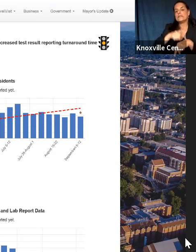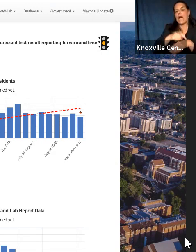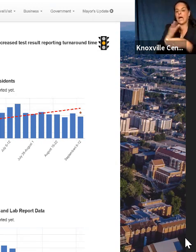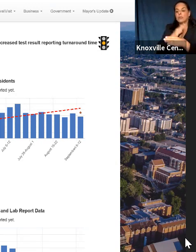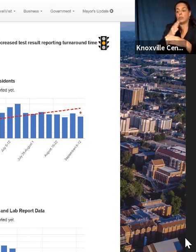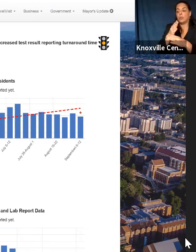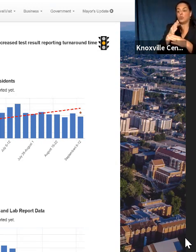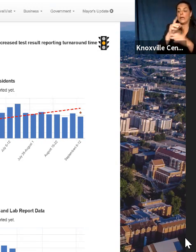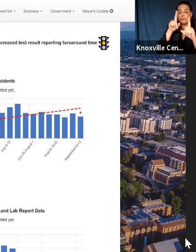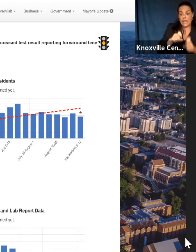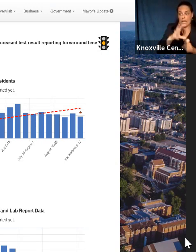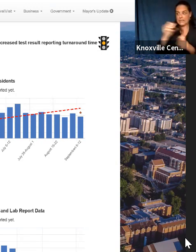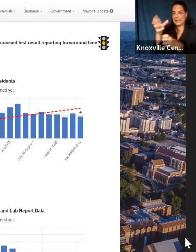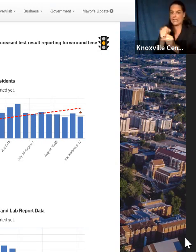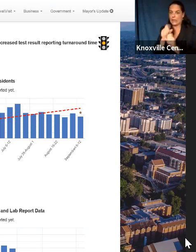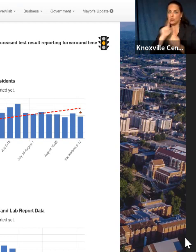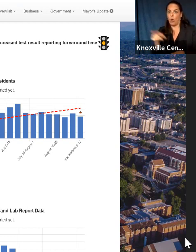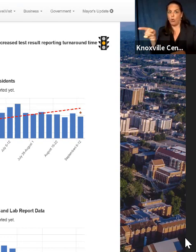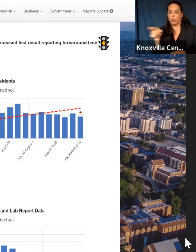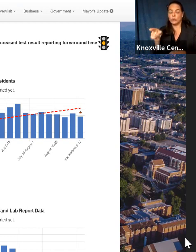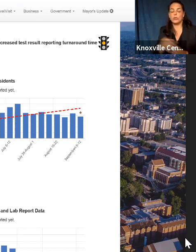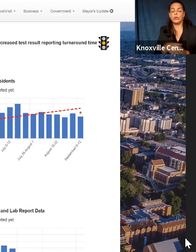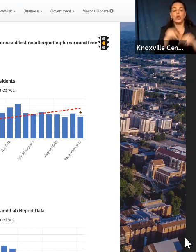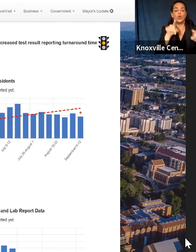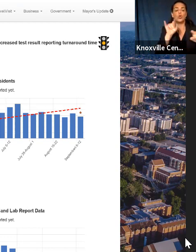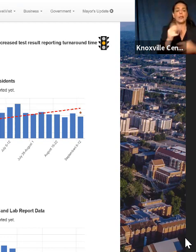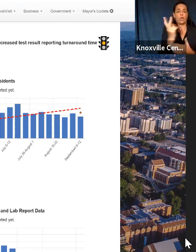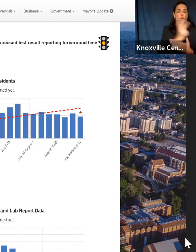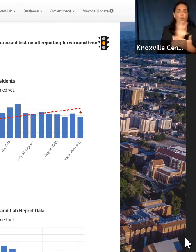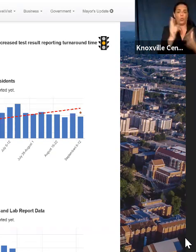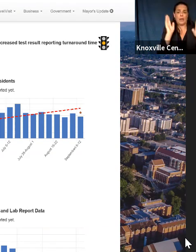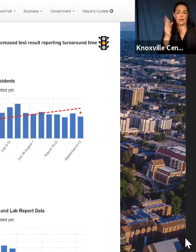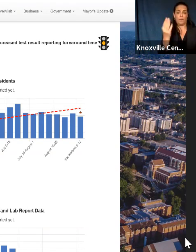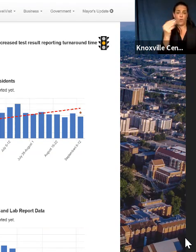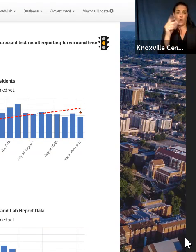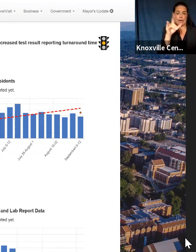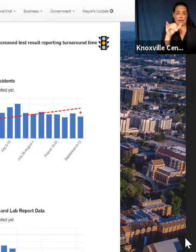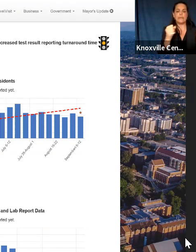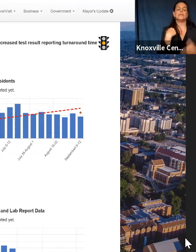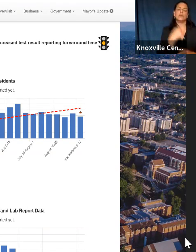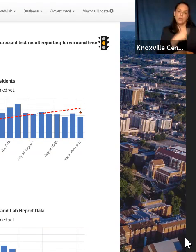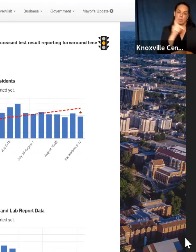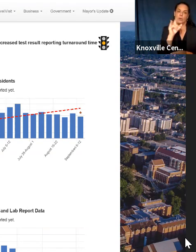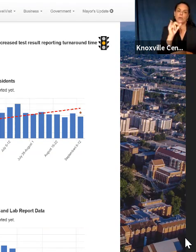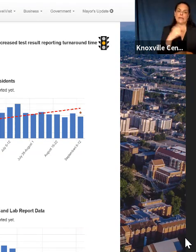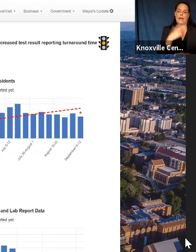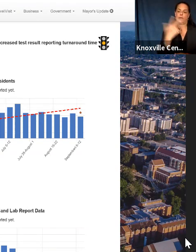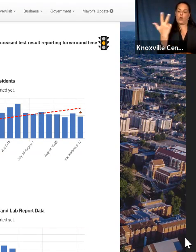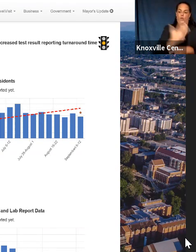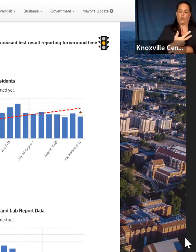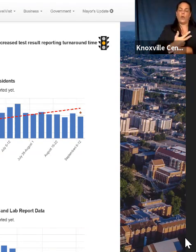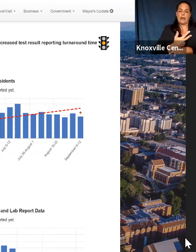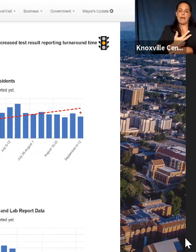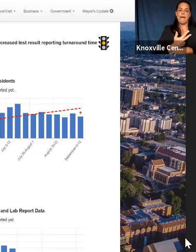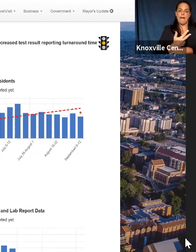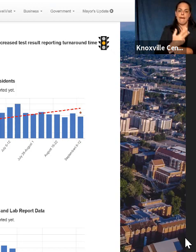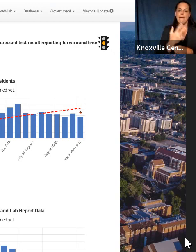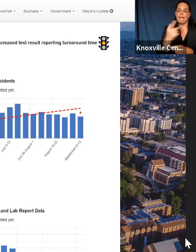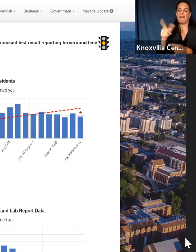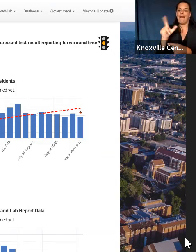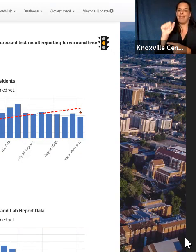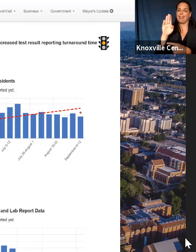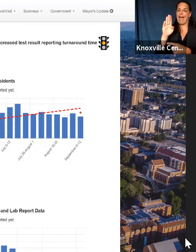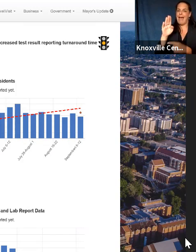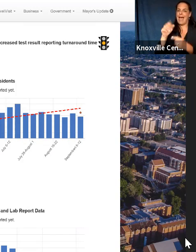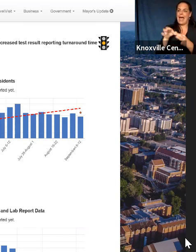report data. Over the 14-day evaluation period, we did have a 3-day red trend in lab turnaround time, but